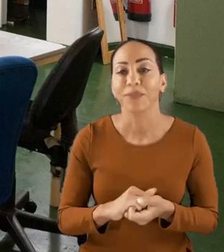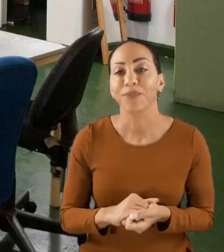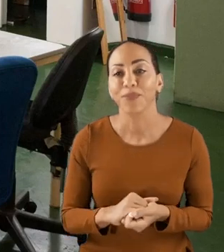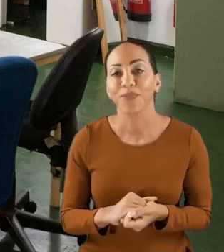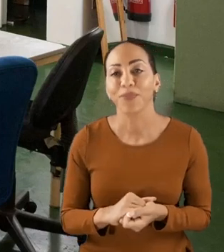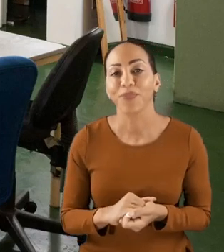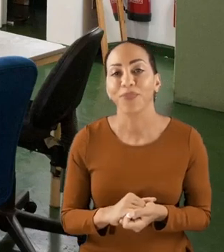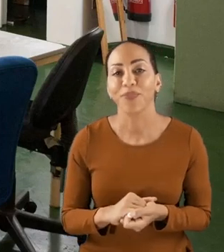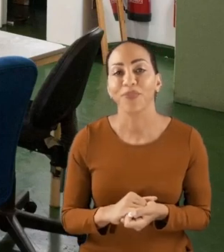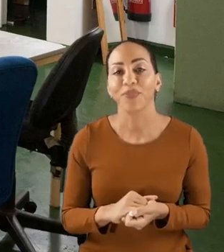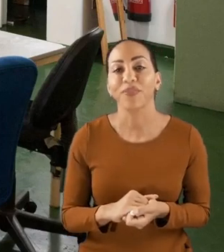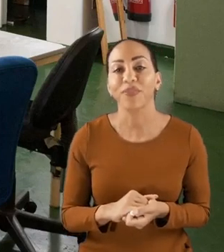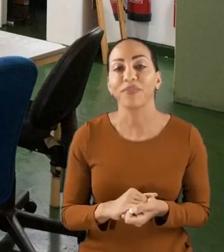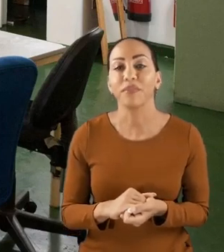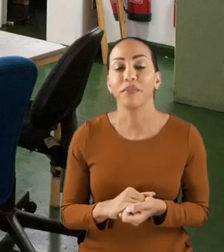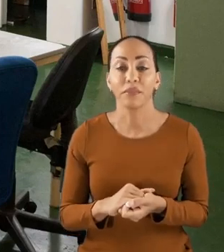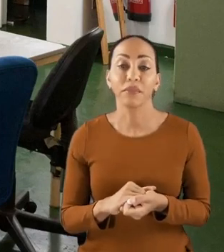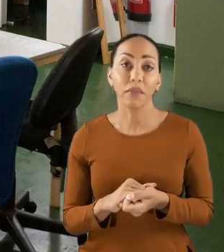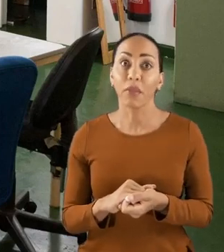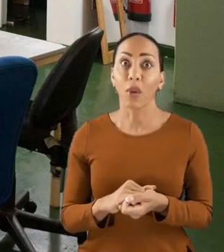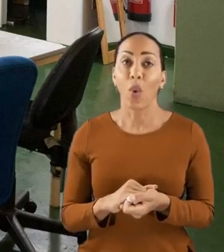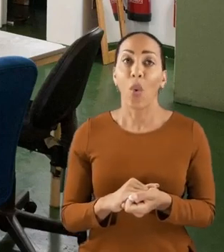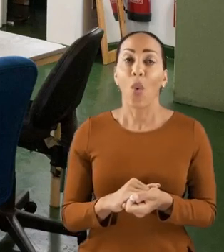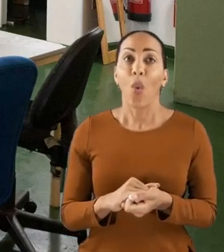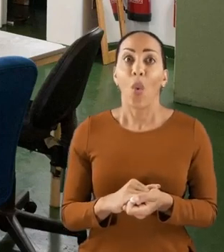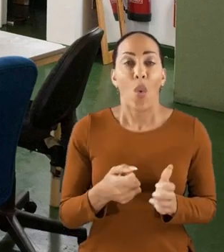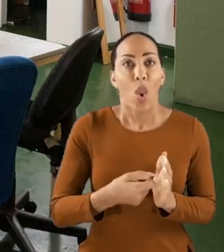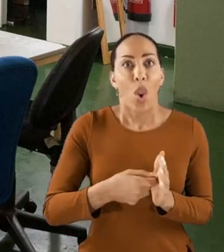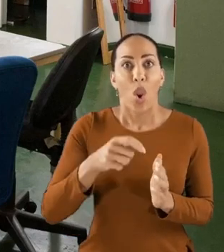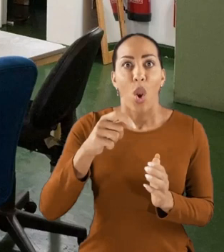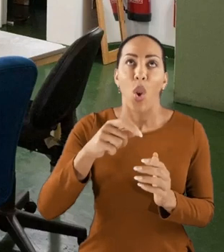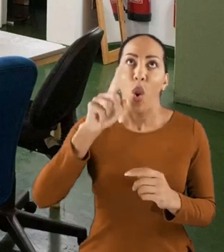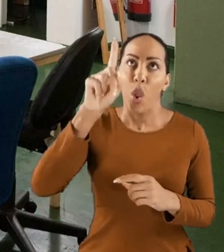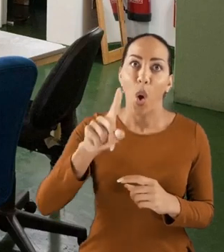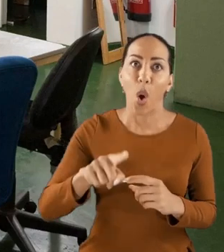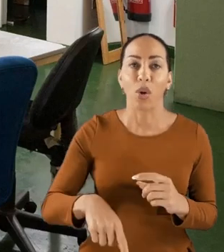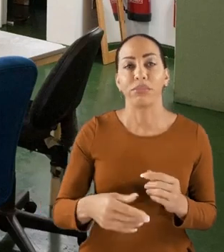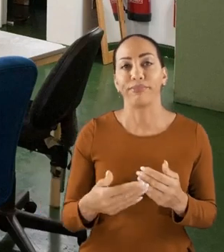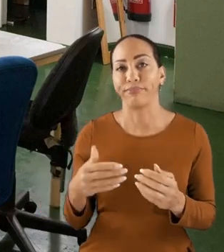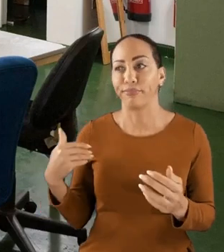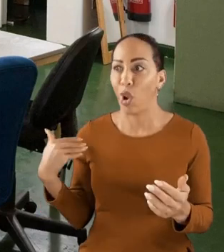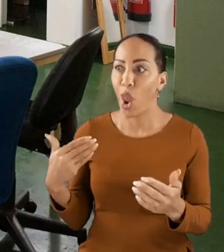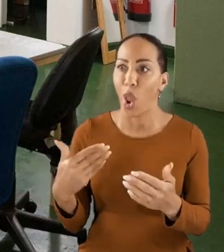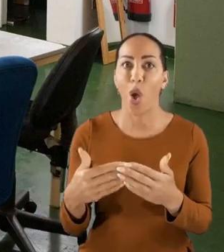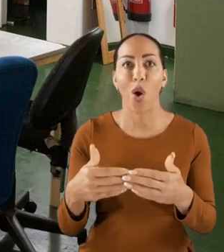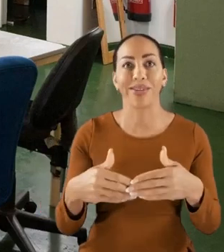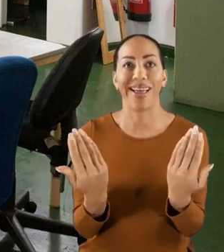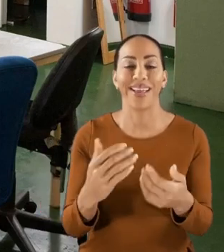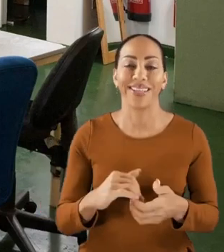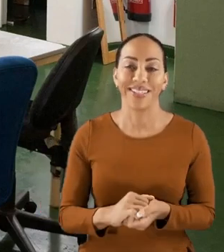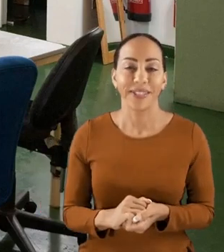Fantastic. All right. Look, it's been quite a long day, actually. It feels like a long day now. And it's probably time for us